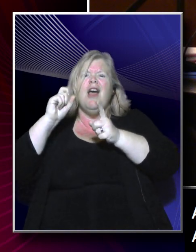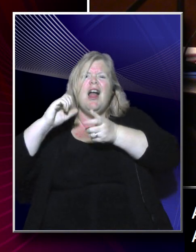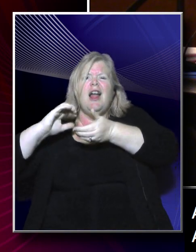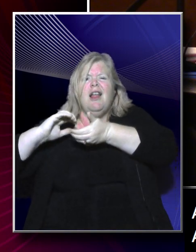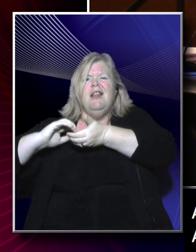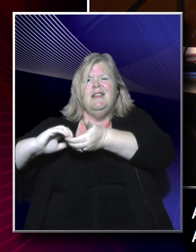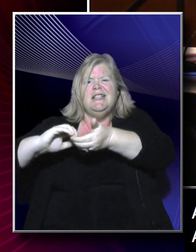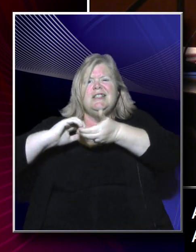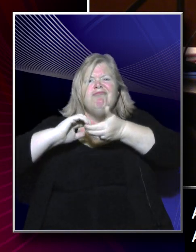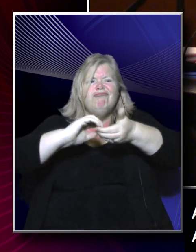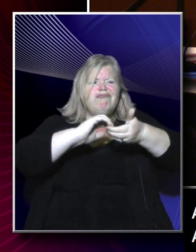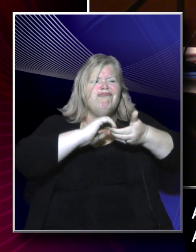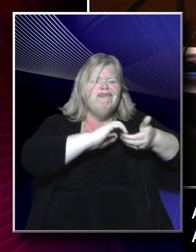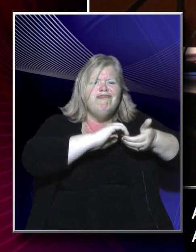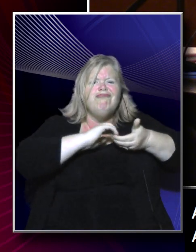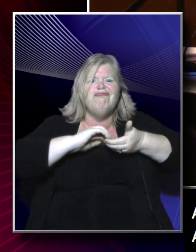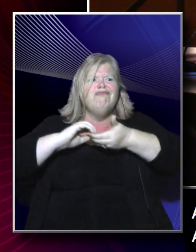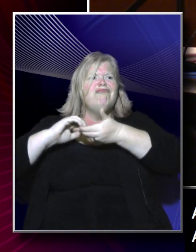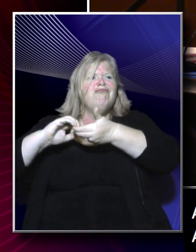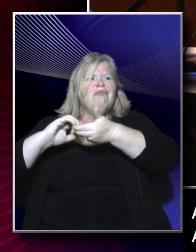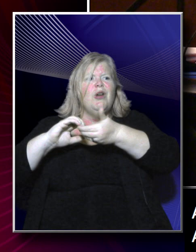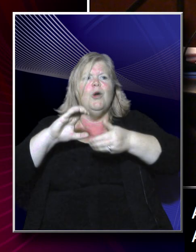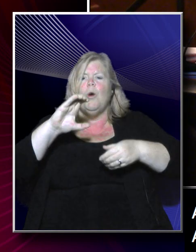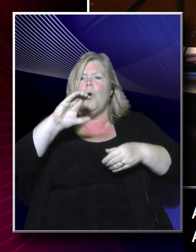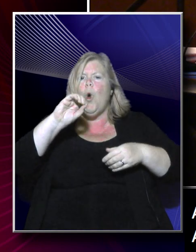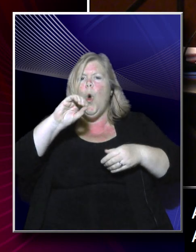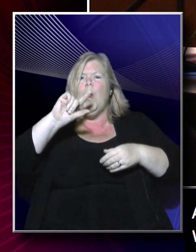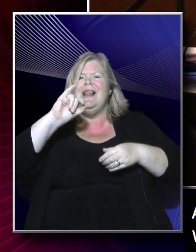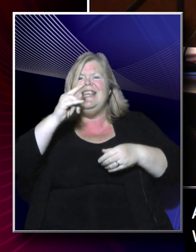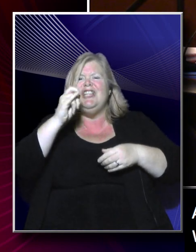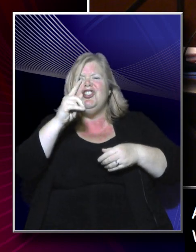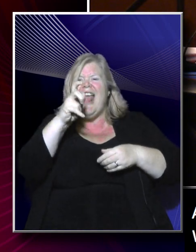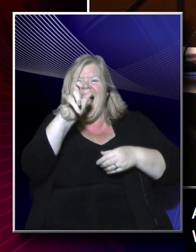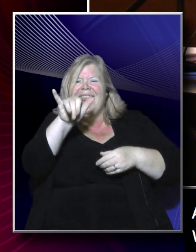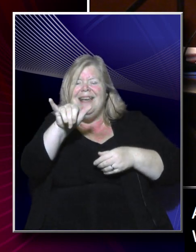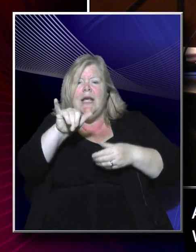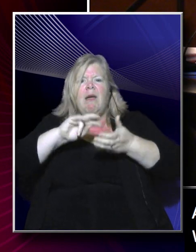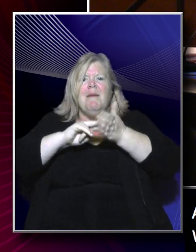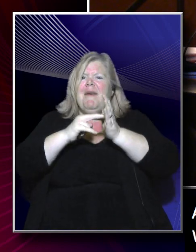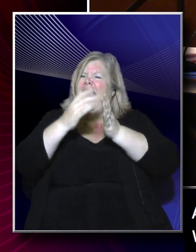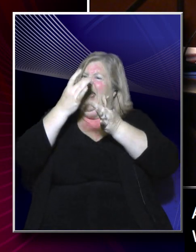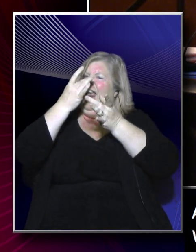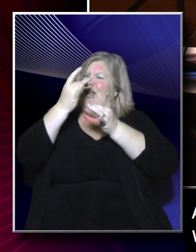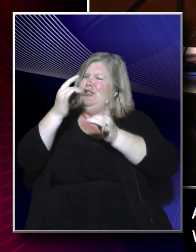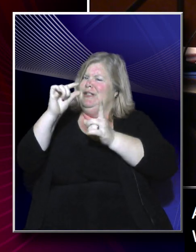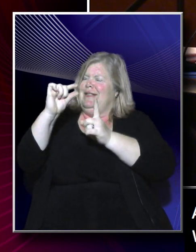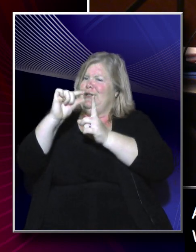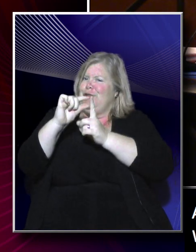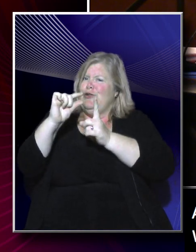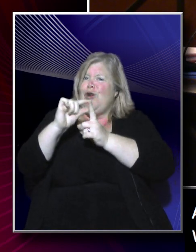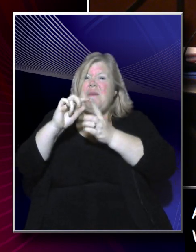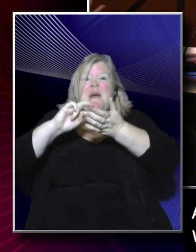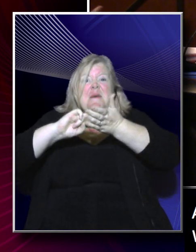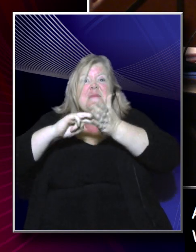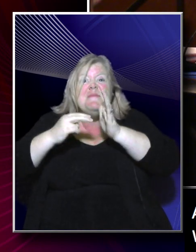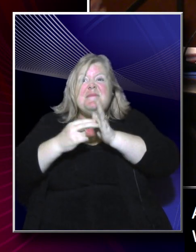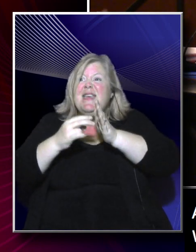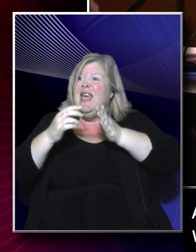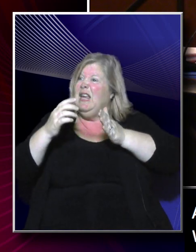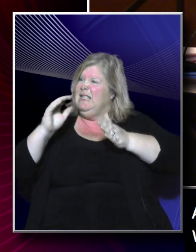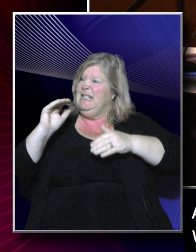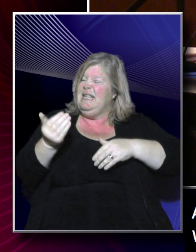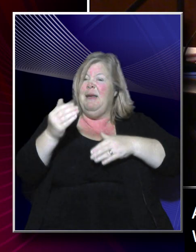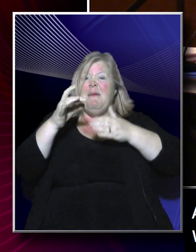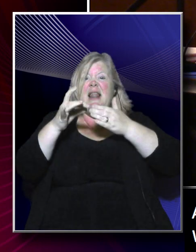collegiality, which I thought was an interesting term, that the leaders purposefully,